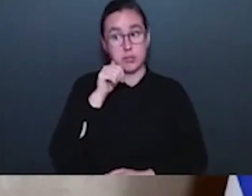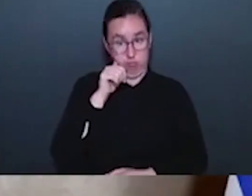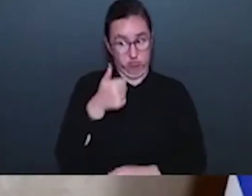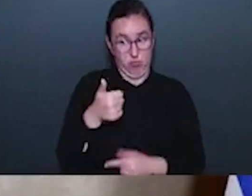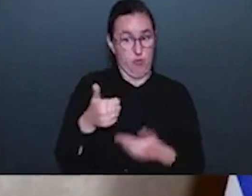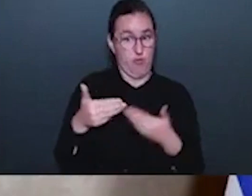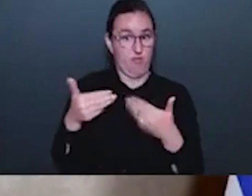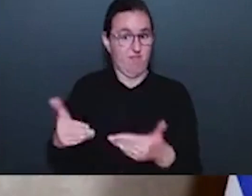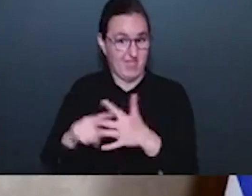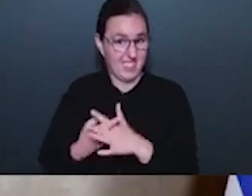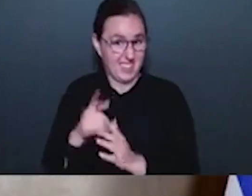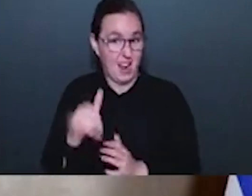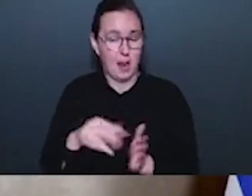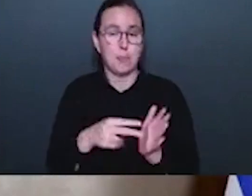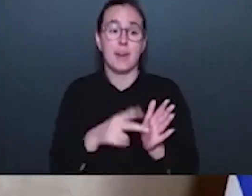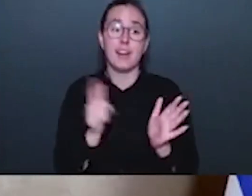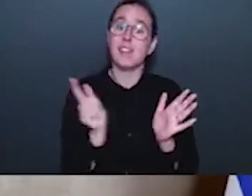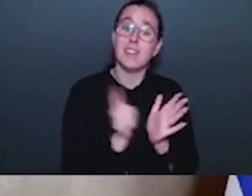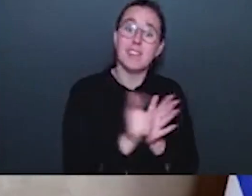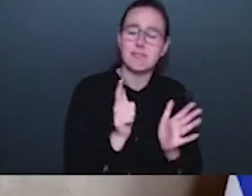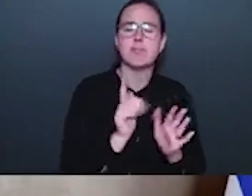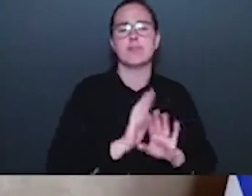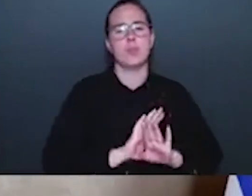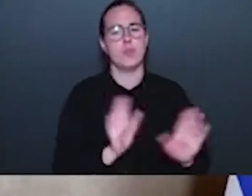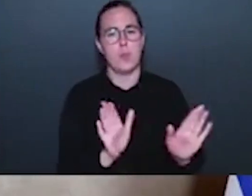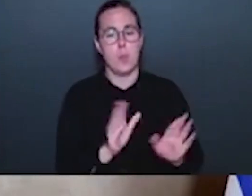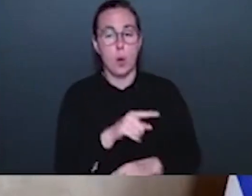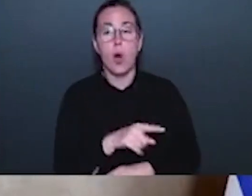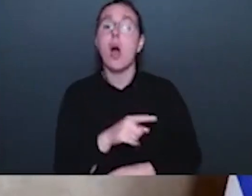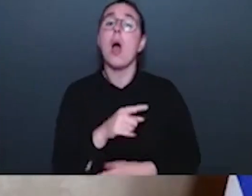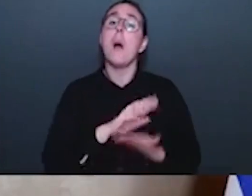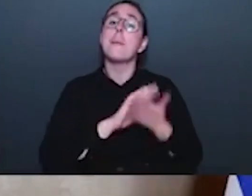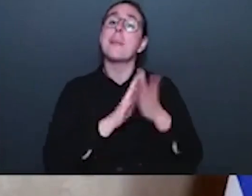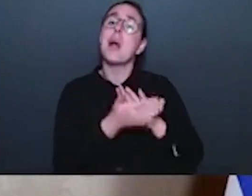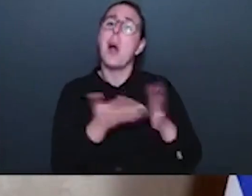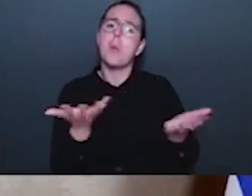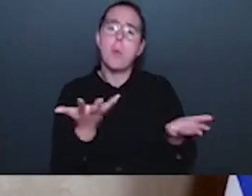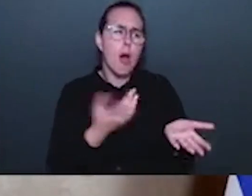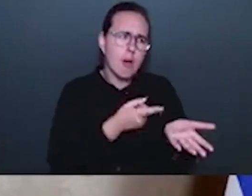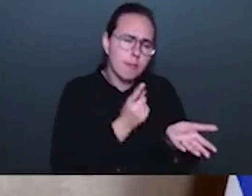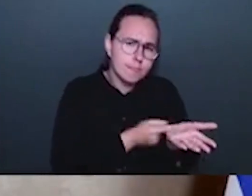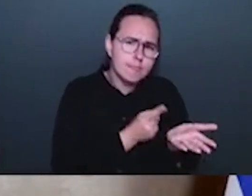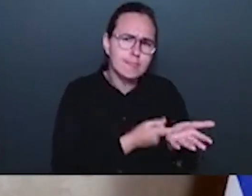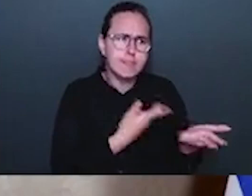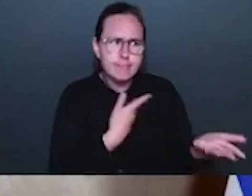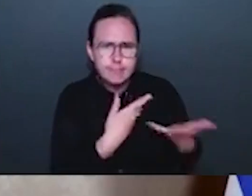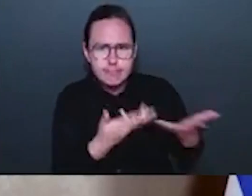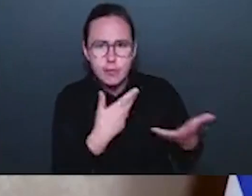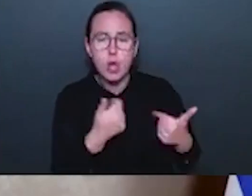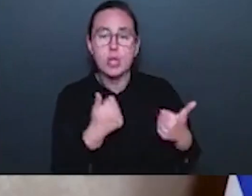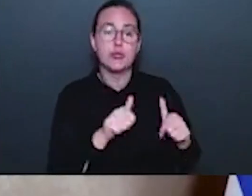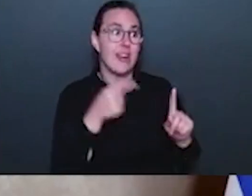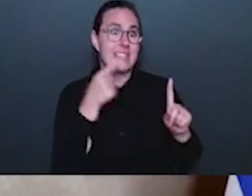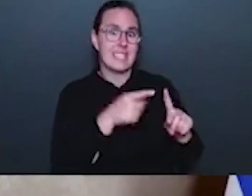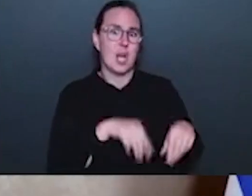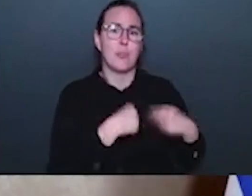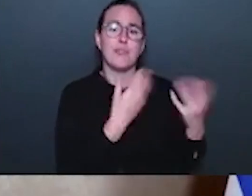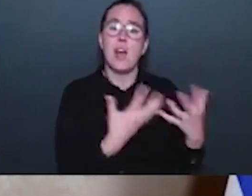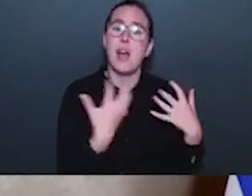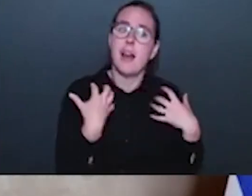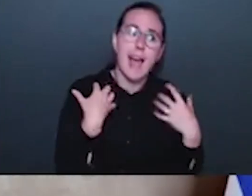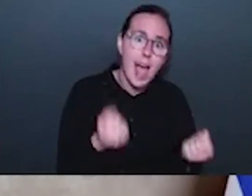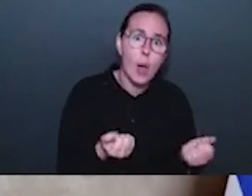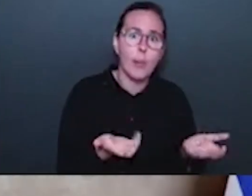services over further criminalization. Through this exemption, we will be able to reduce the stigma,